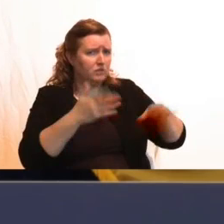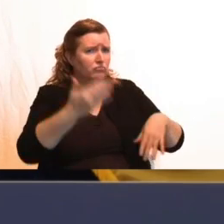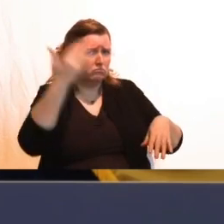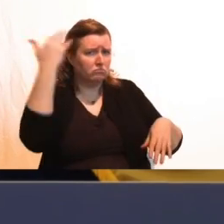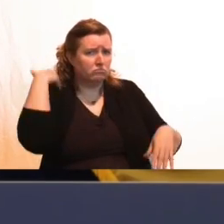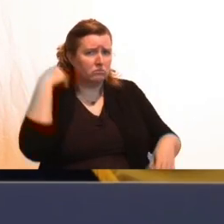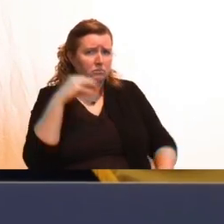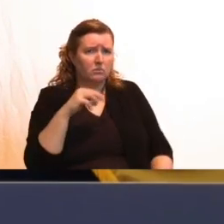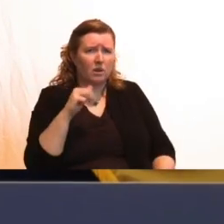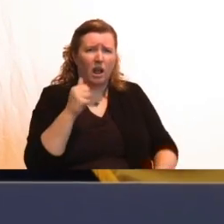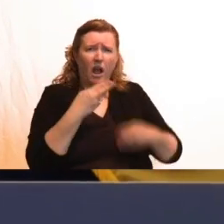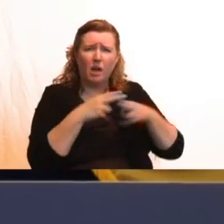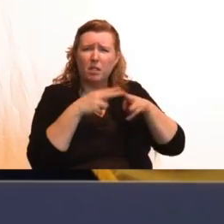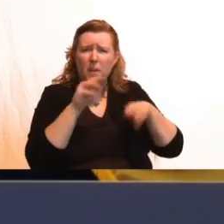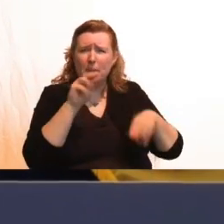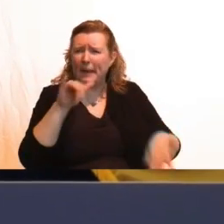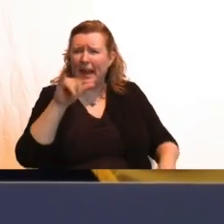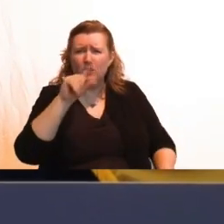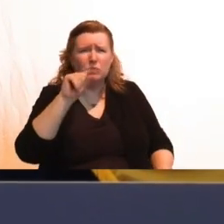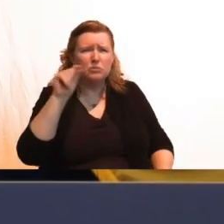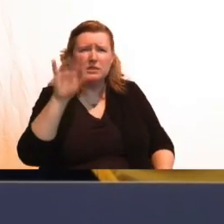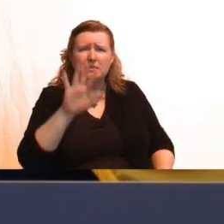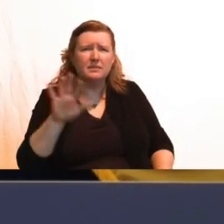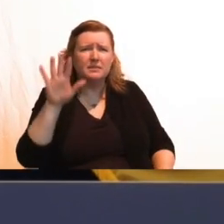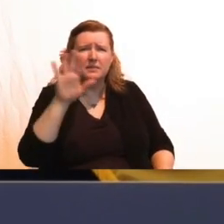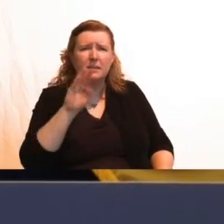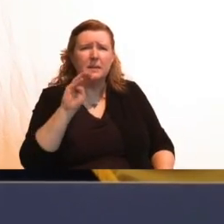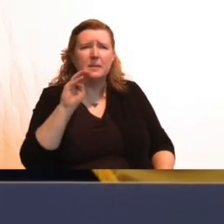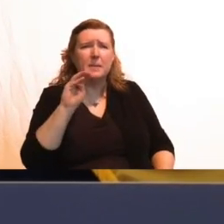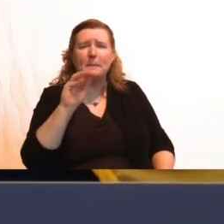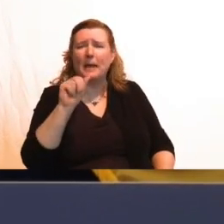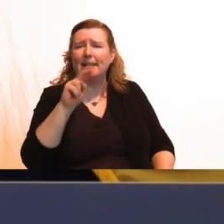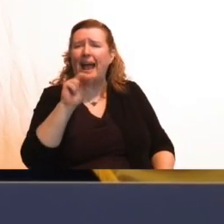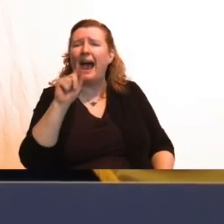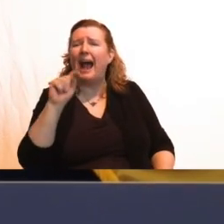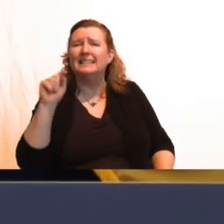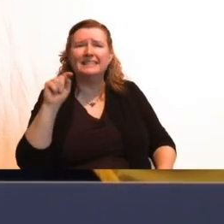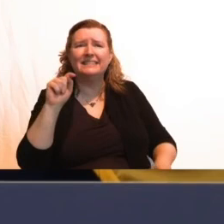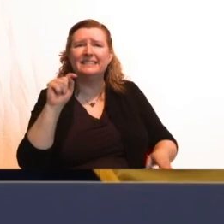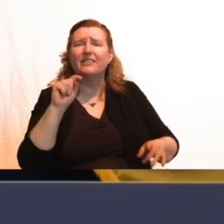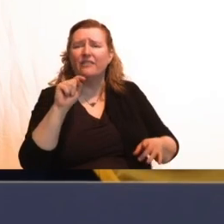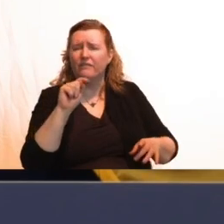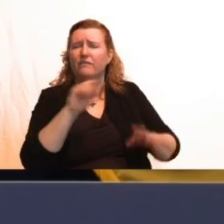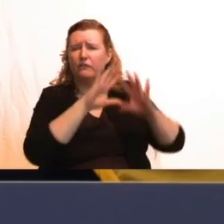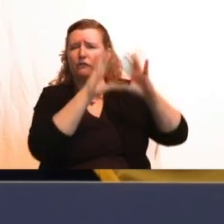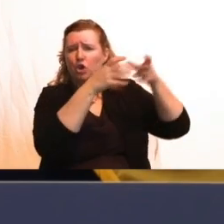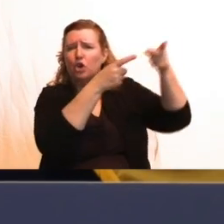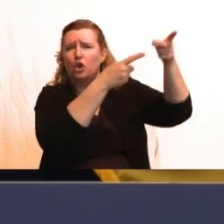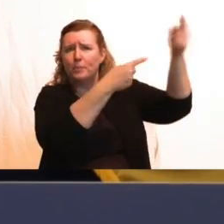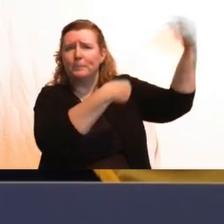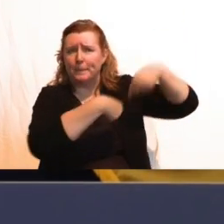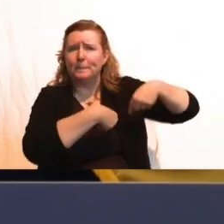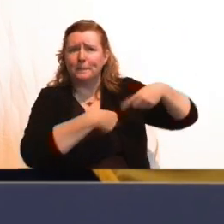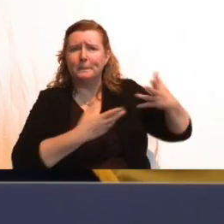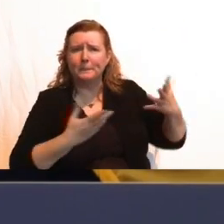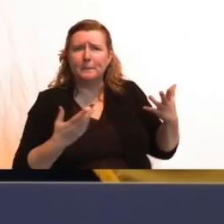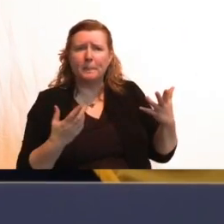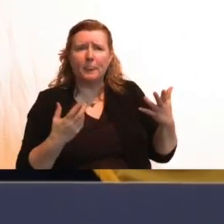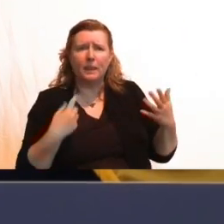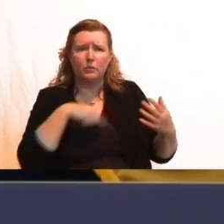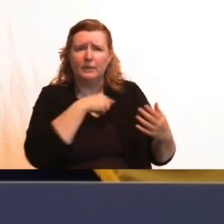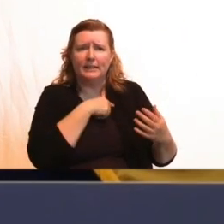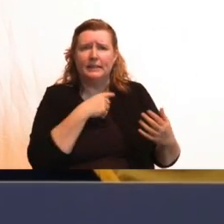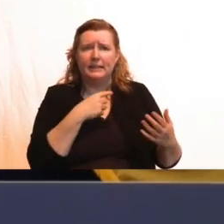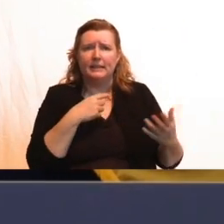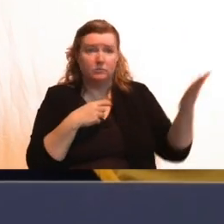where we were deficient in terms of laws, executive orders, behavior in our long-term care centers. That's almost 2